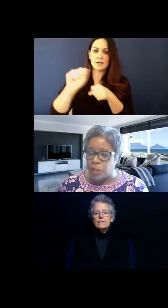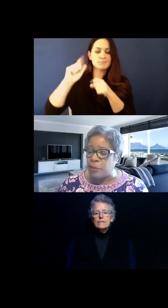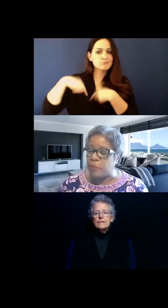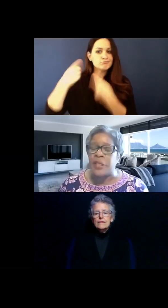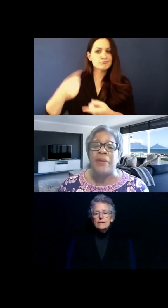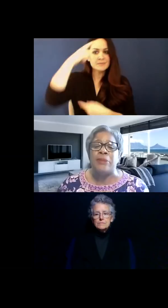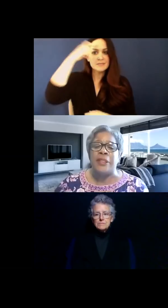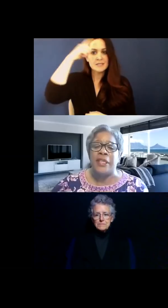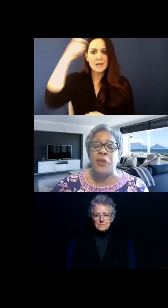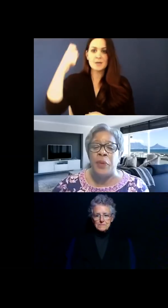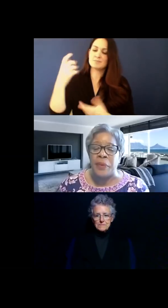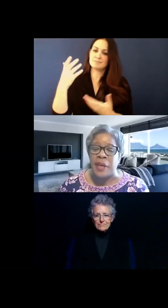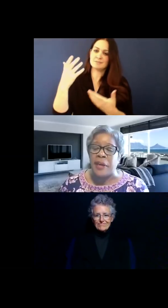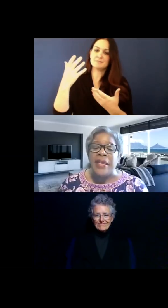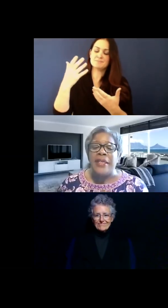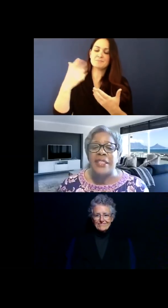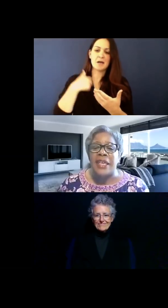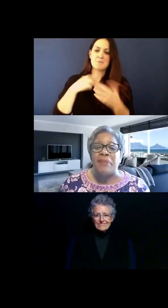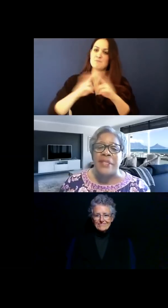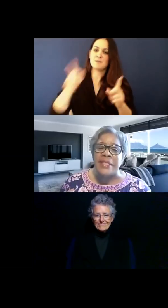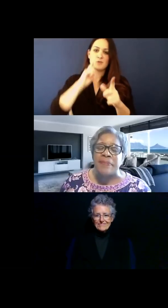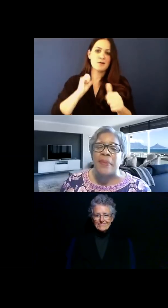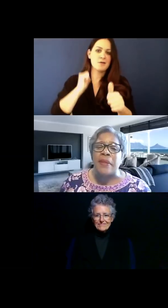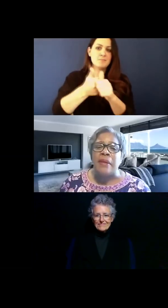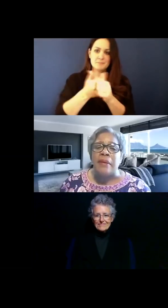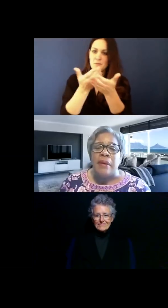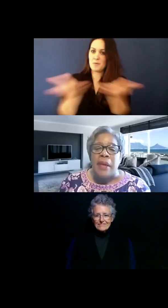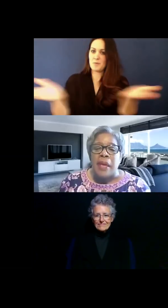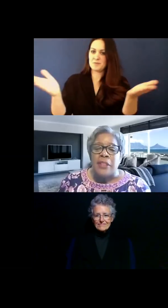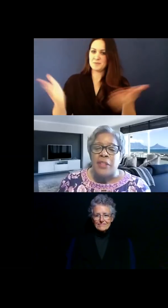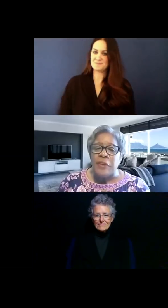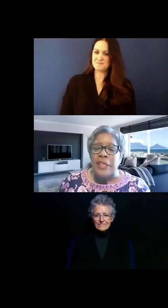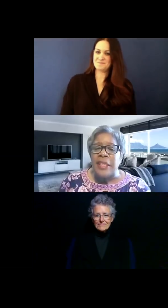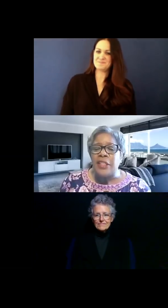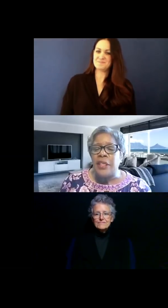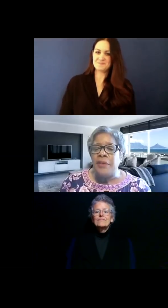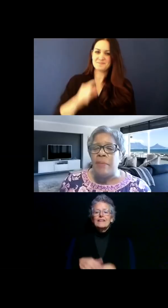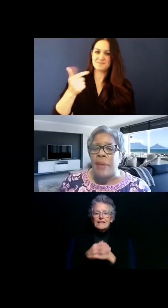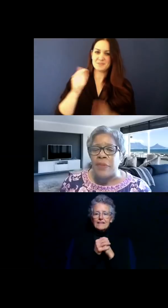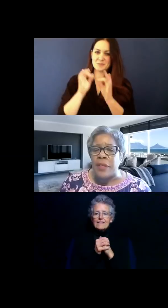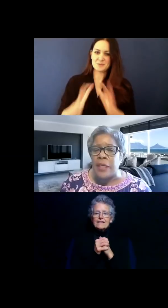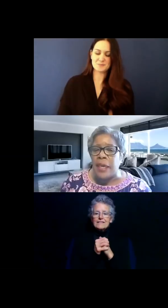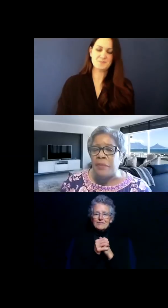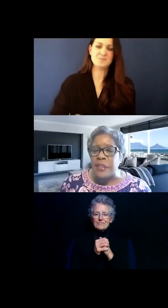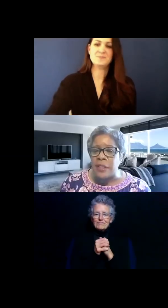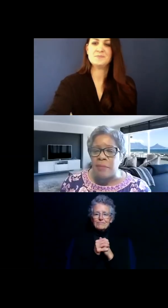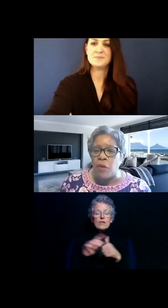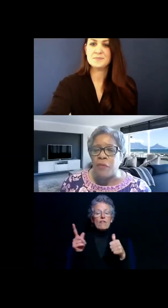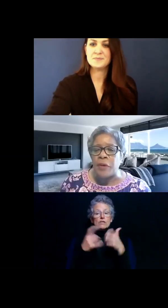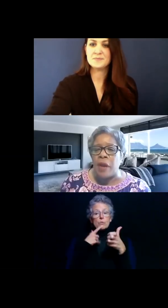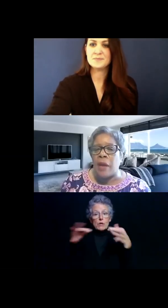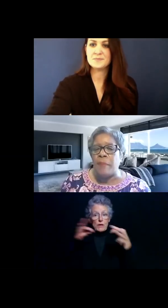pleased to bring you up to date to where we are. Next slide, please. So first, I'd like to tell you about the